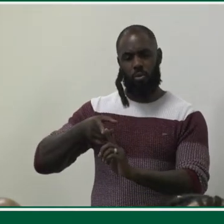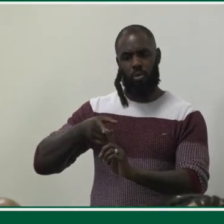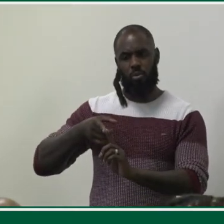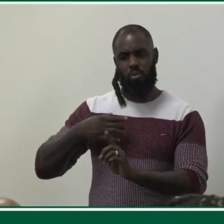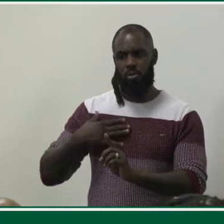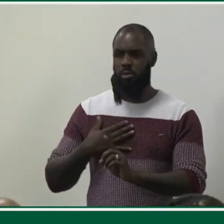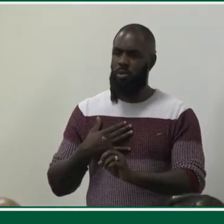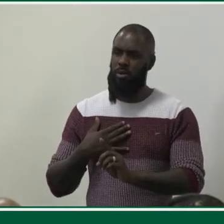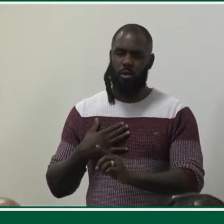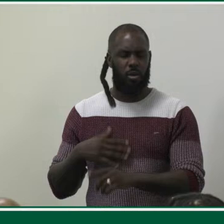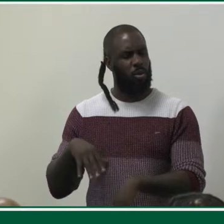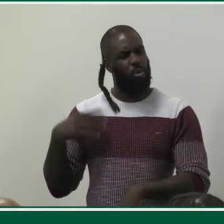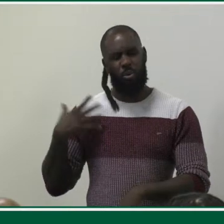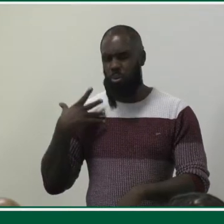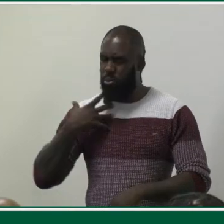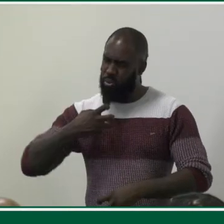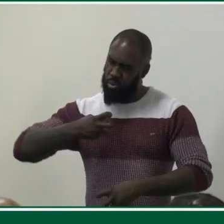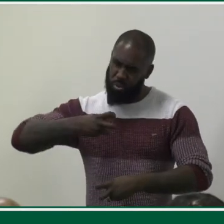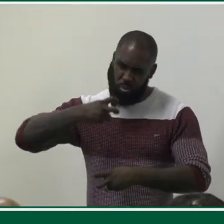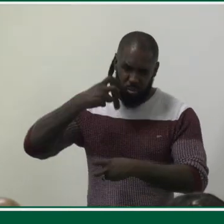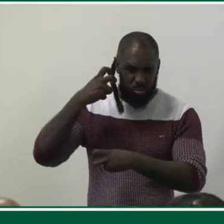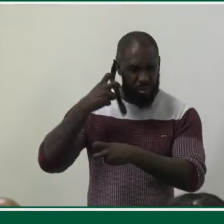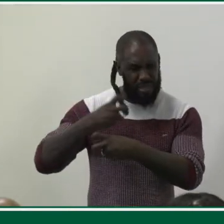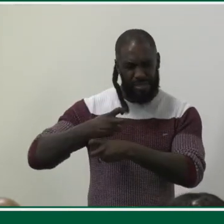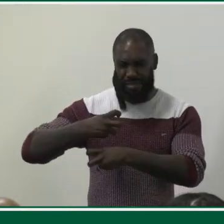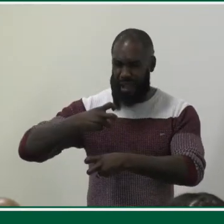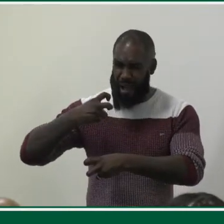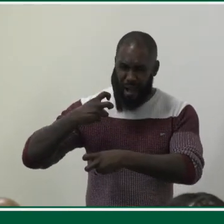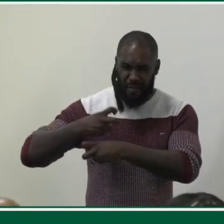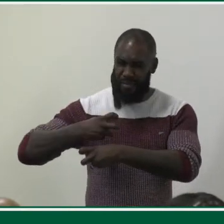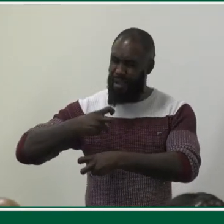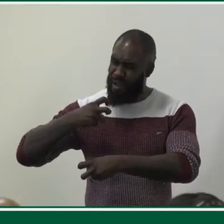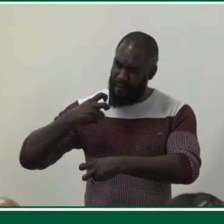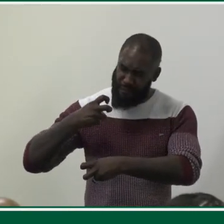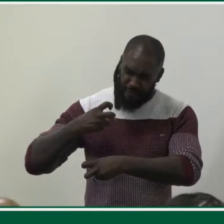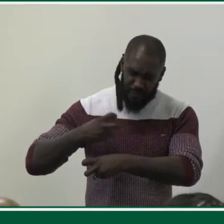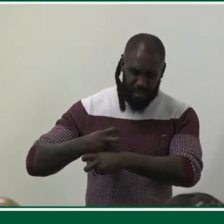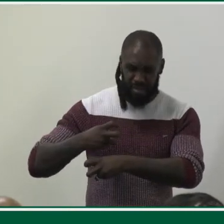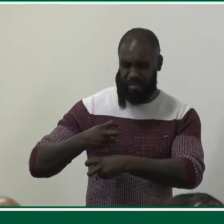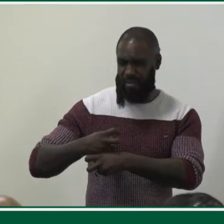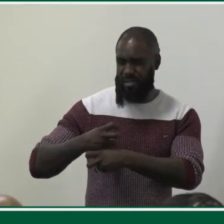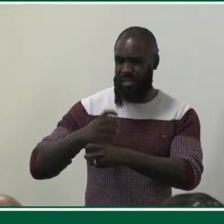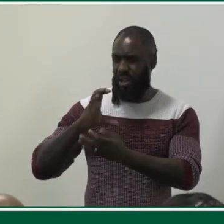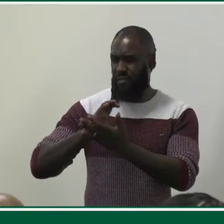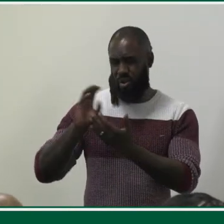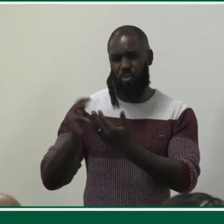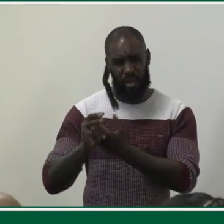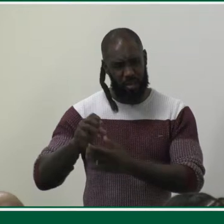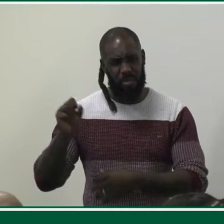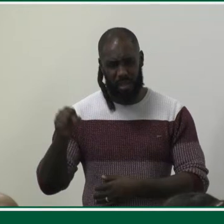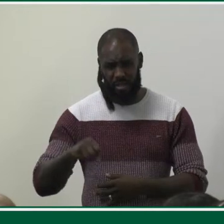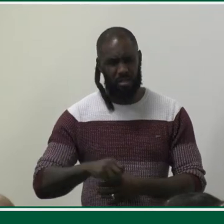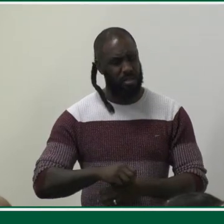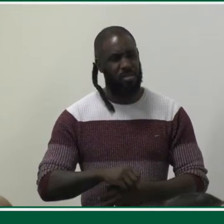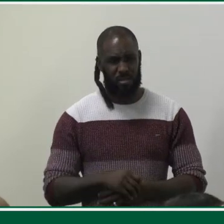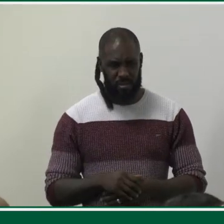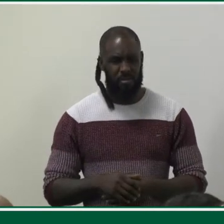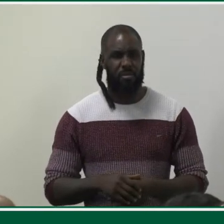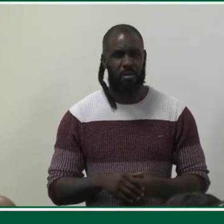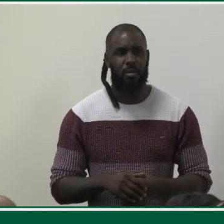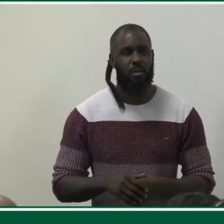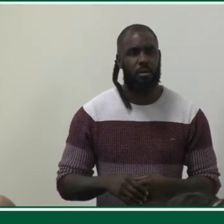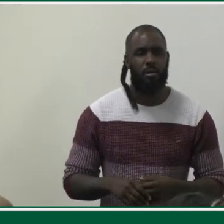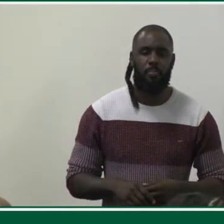very rigorous, extremely rigorous curriculum, and I was able